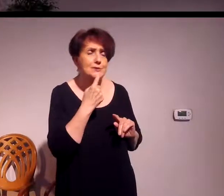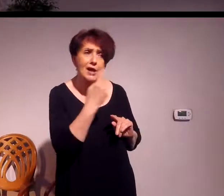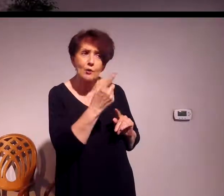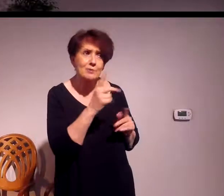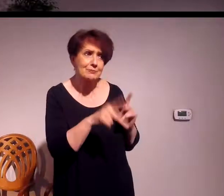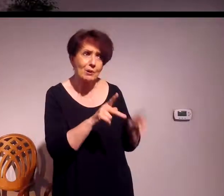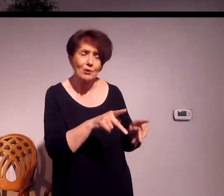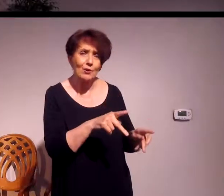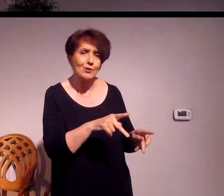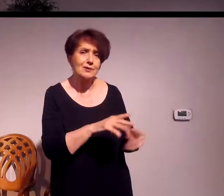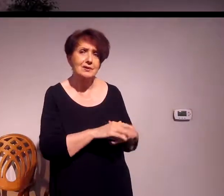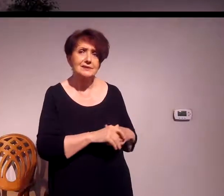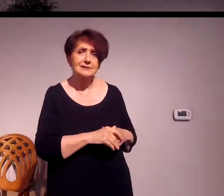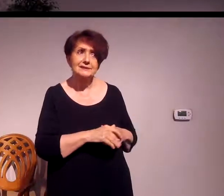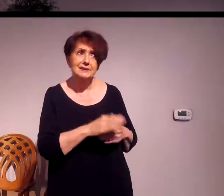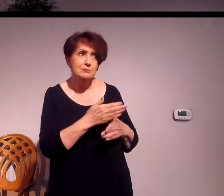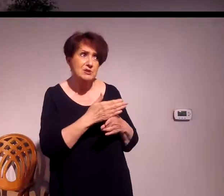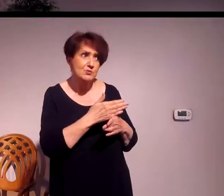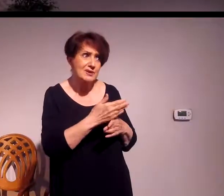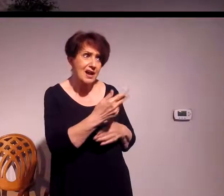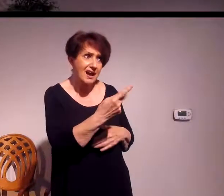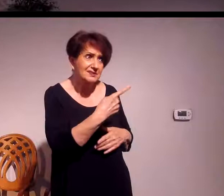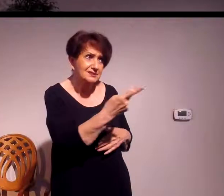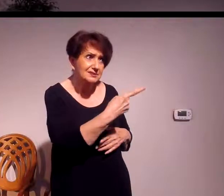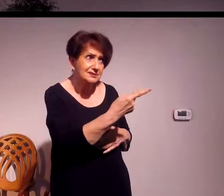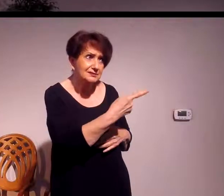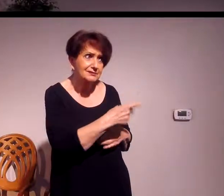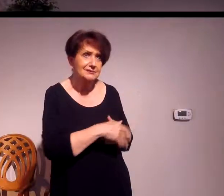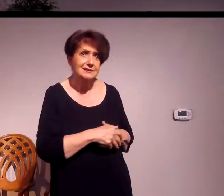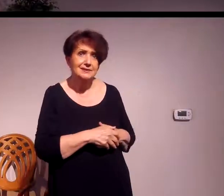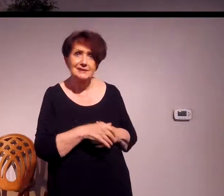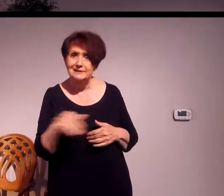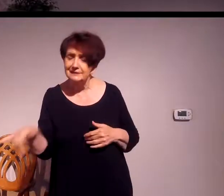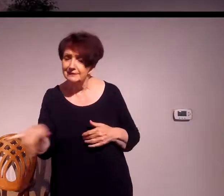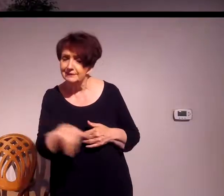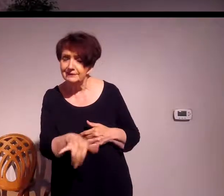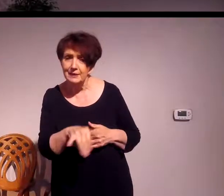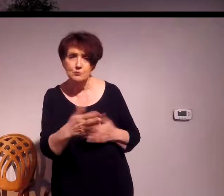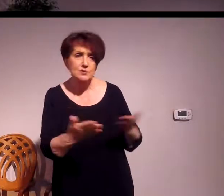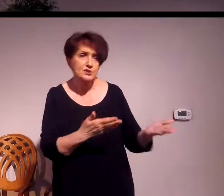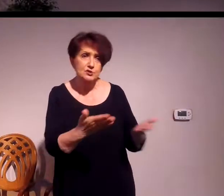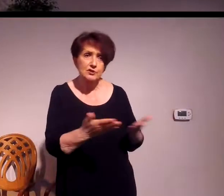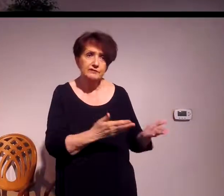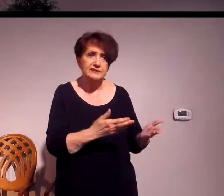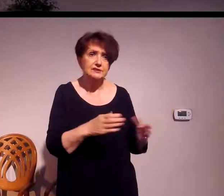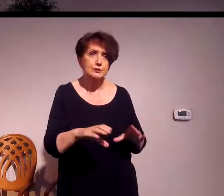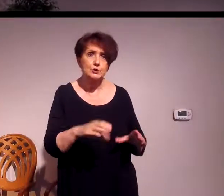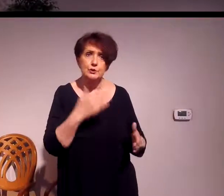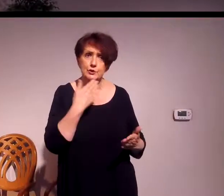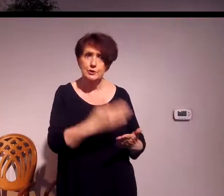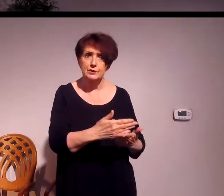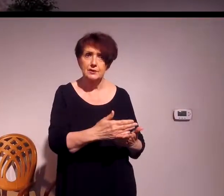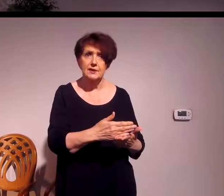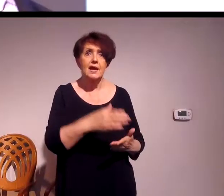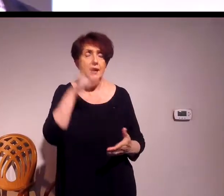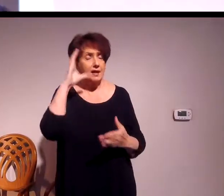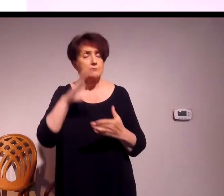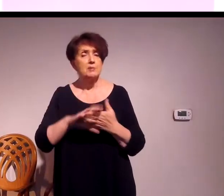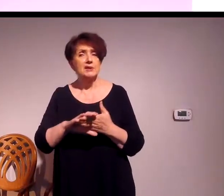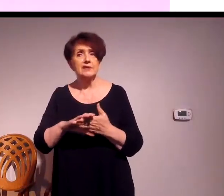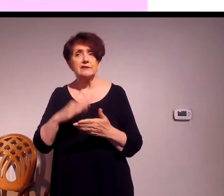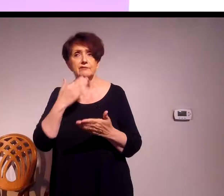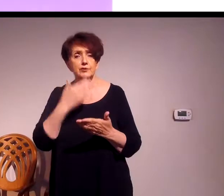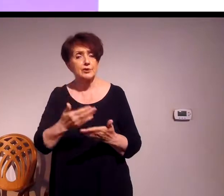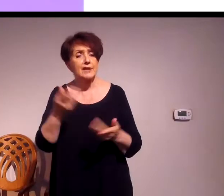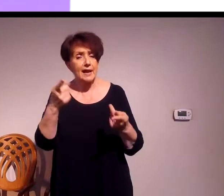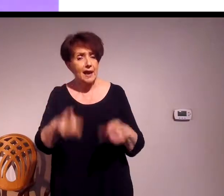Okay? That's just between us, okay? It's the same thing about service and doing good. I really do believe that good stuff